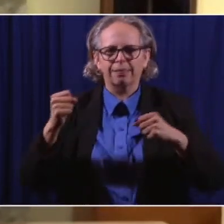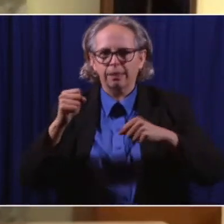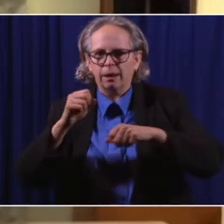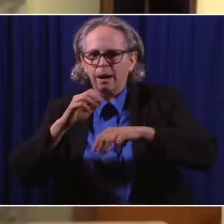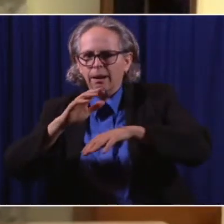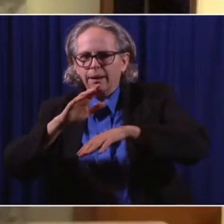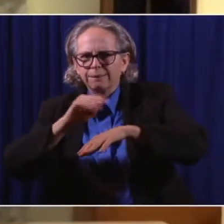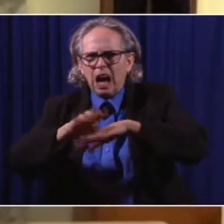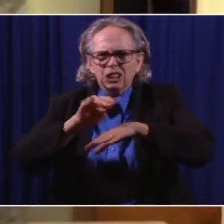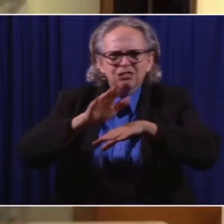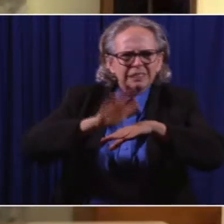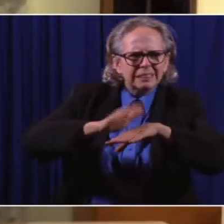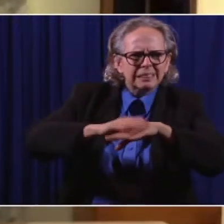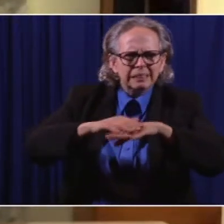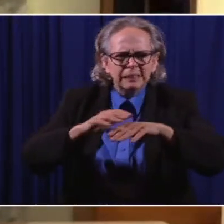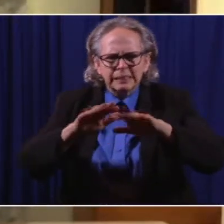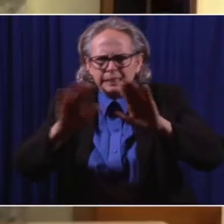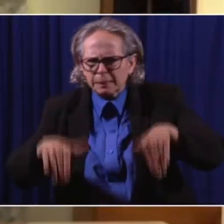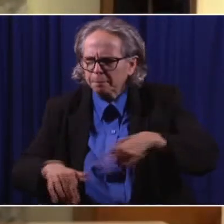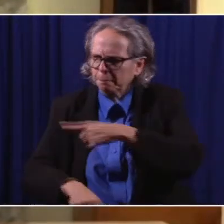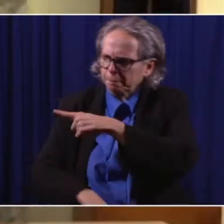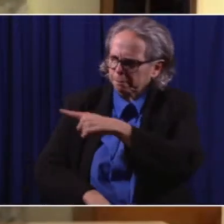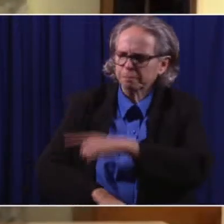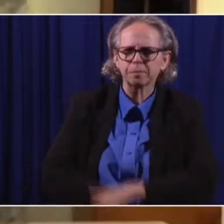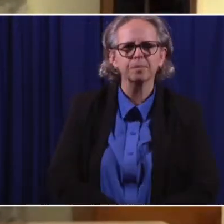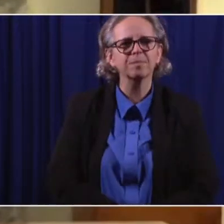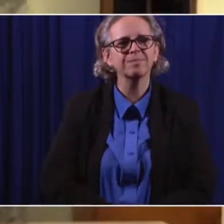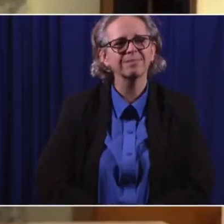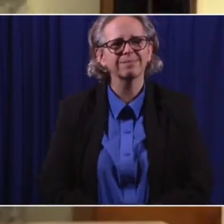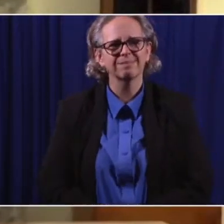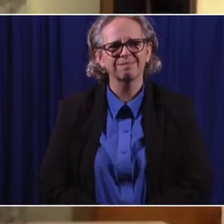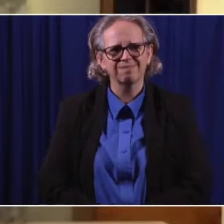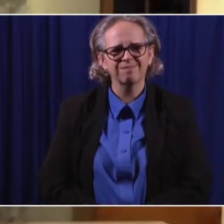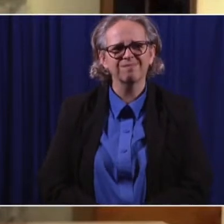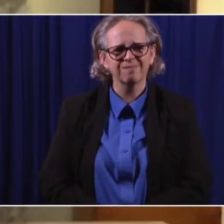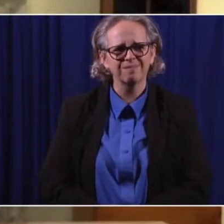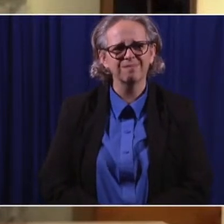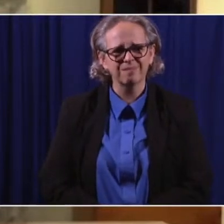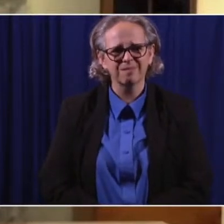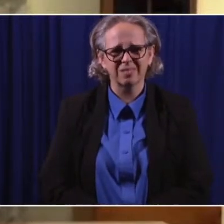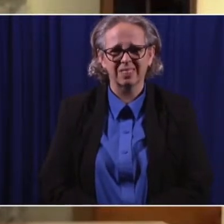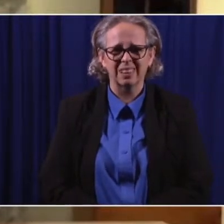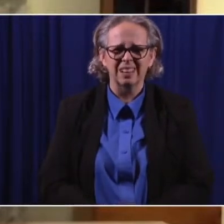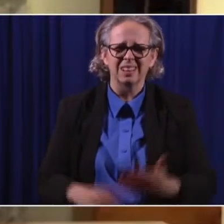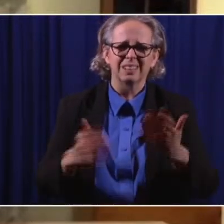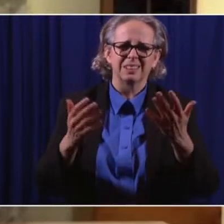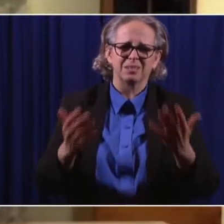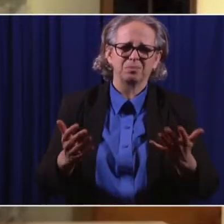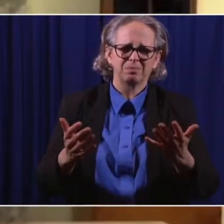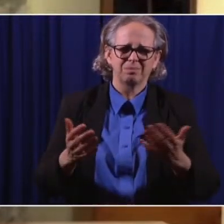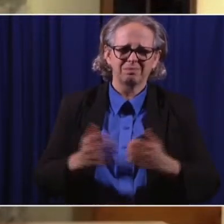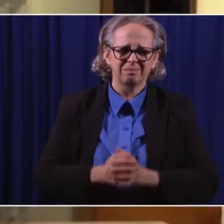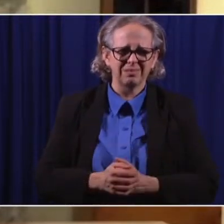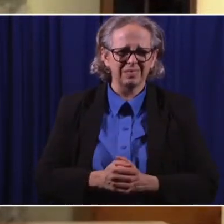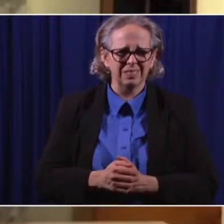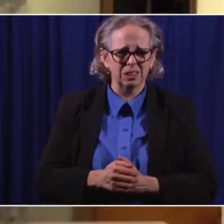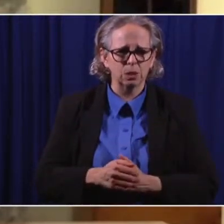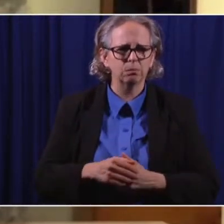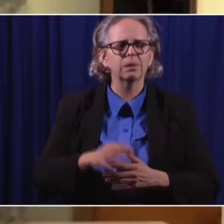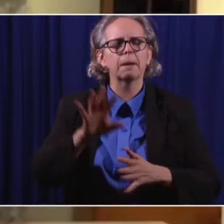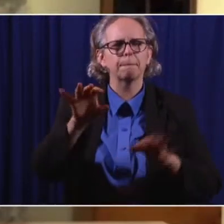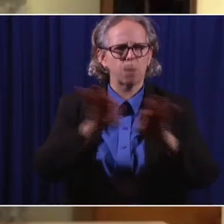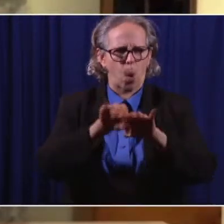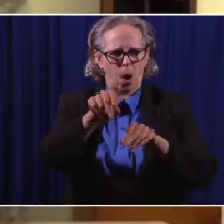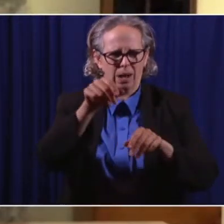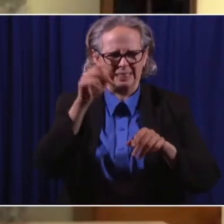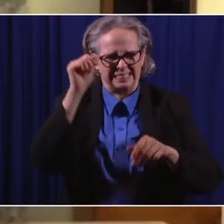There's really two things we ask you to look at. And if you're looking at for your school district, if you're looking at